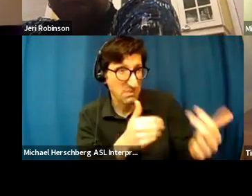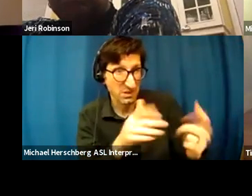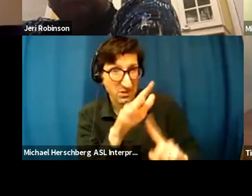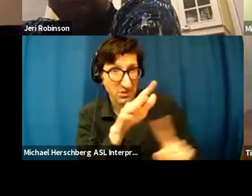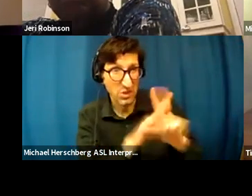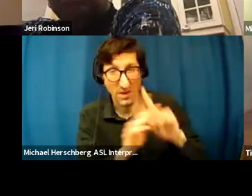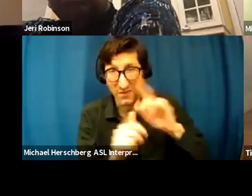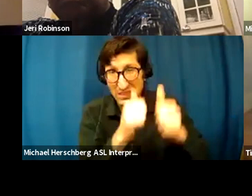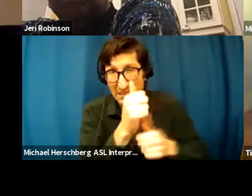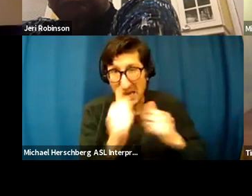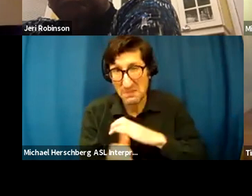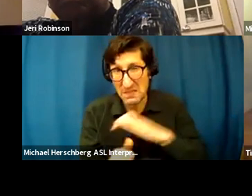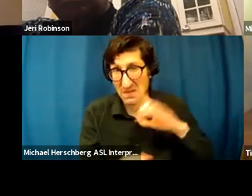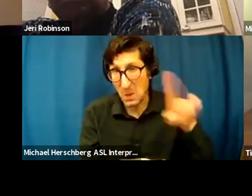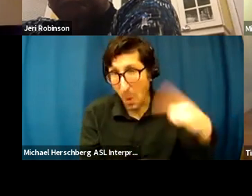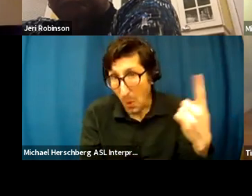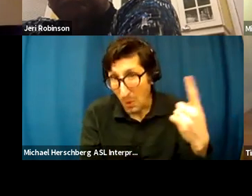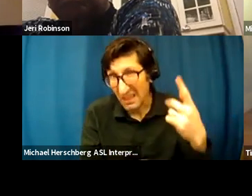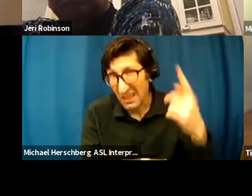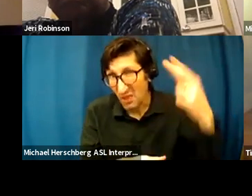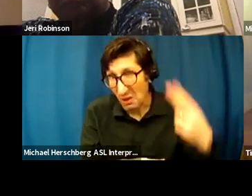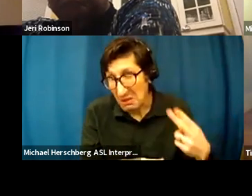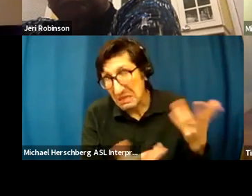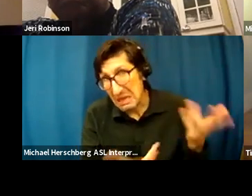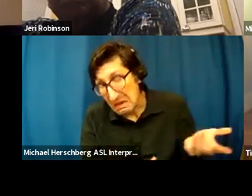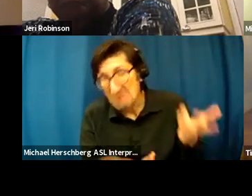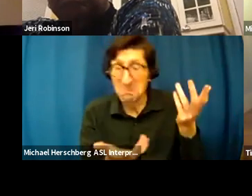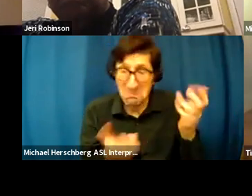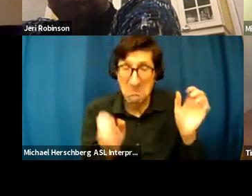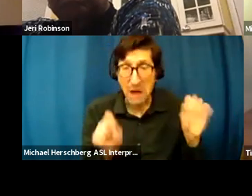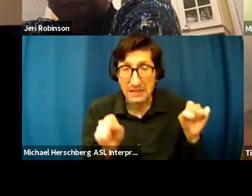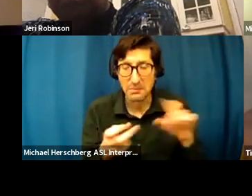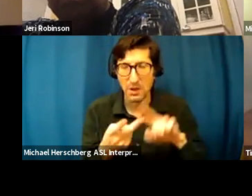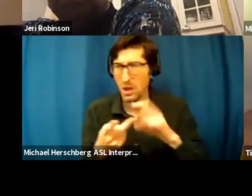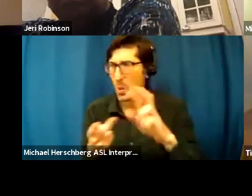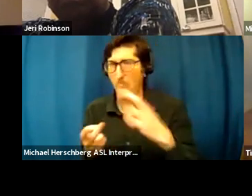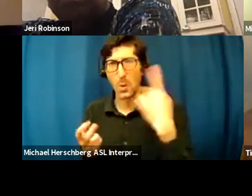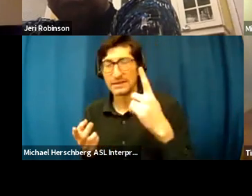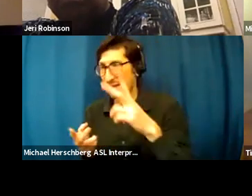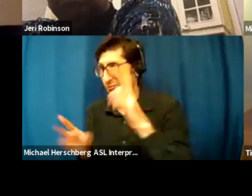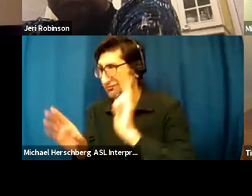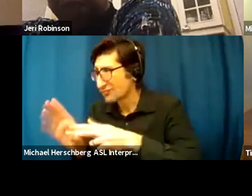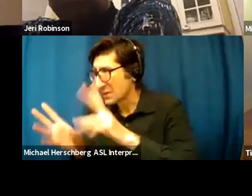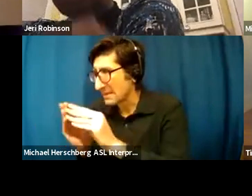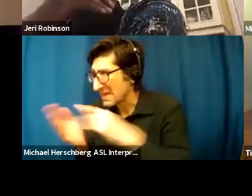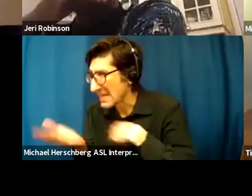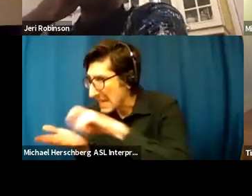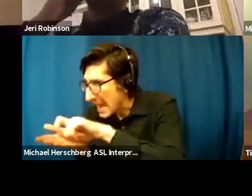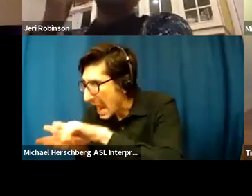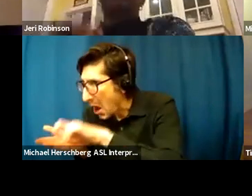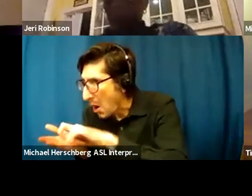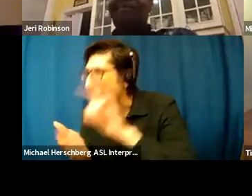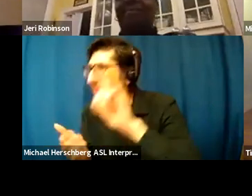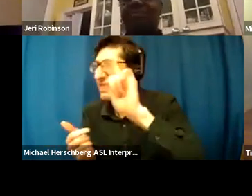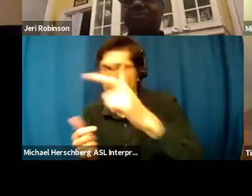on Thursdays, or whether it be, you know, someone taking notes and debriefing them, or whatever the case may be.